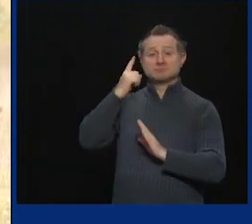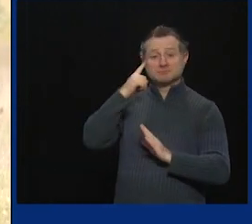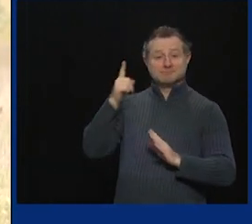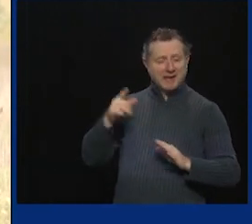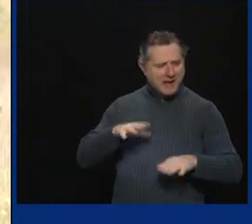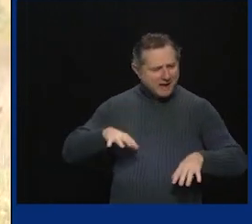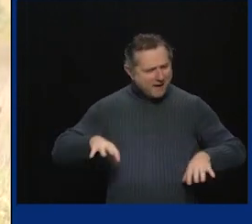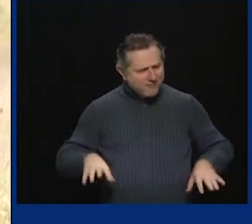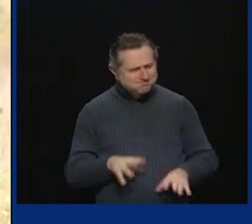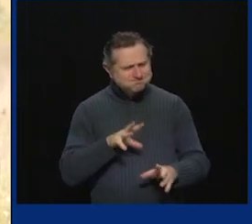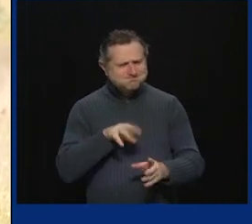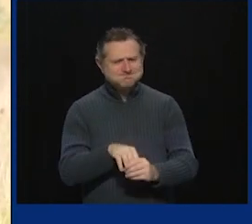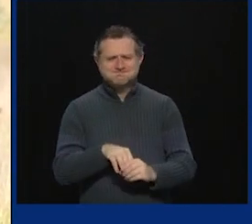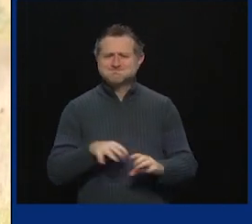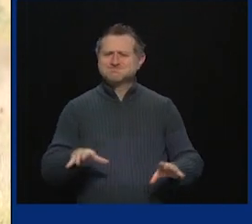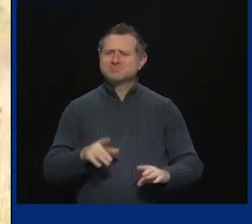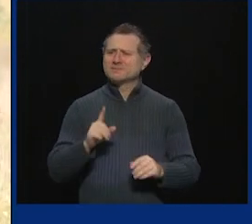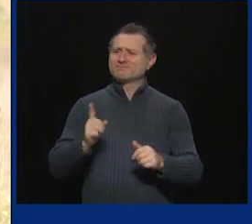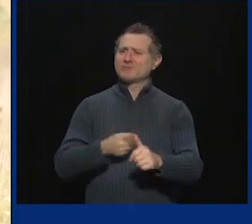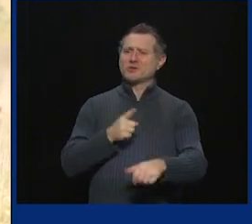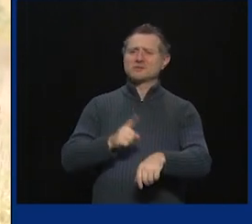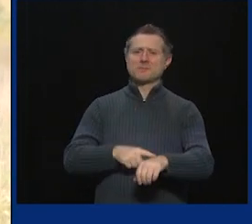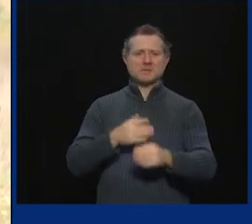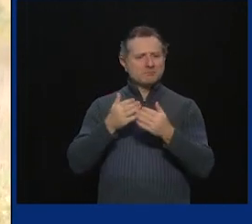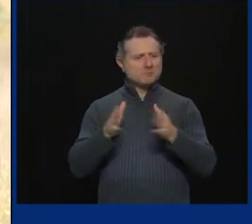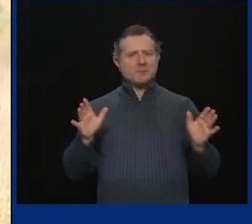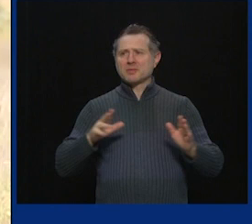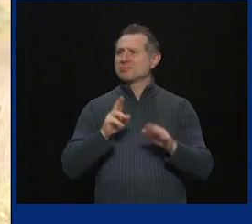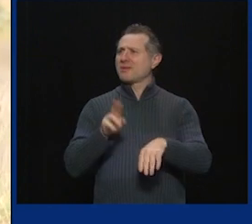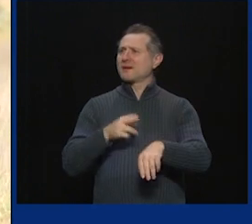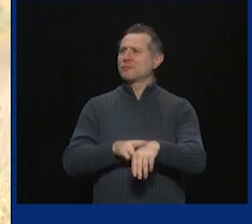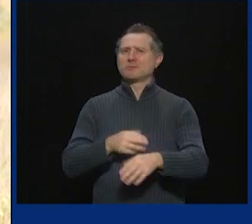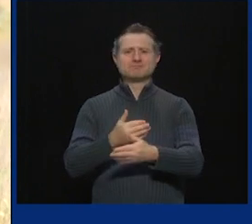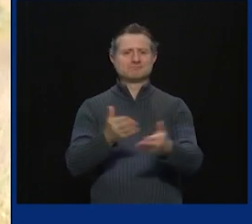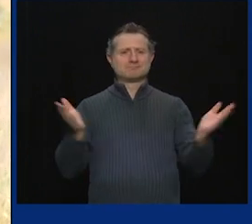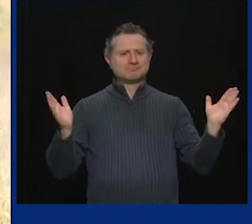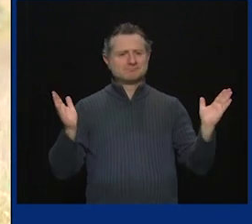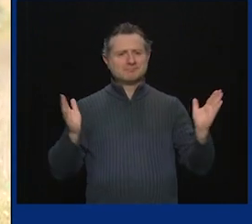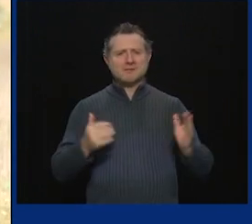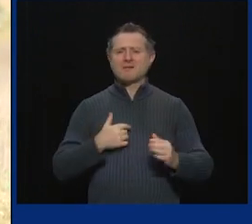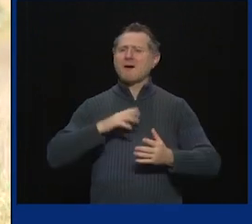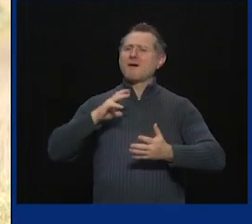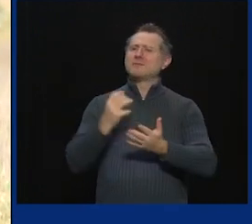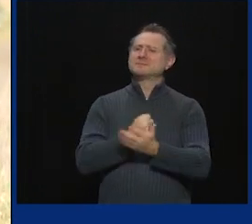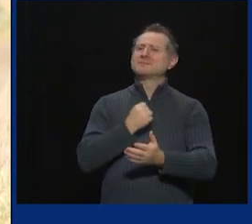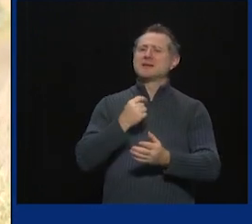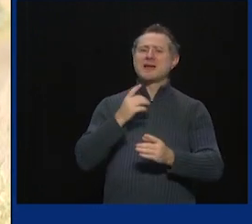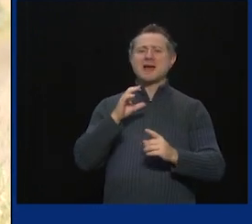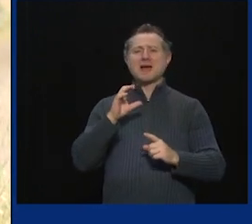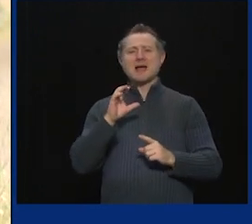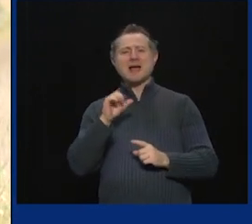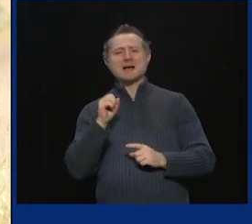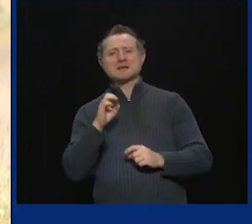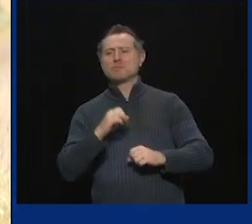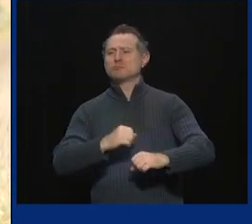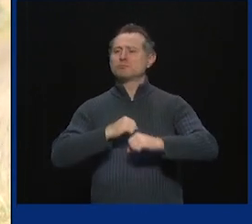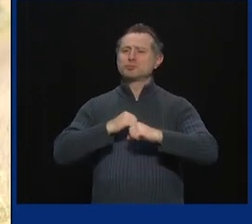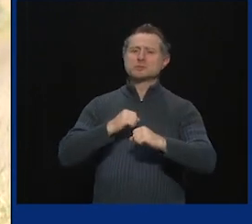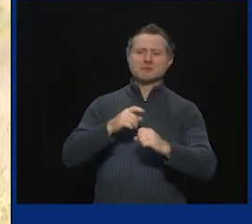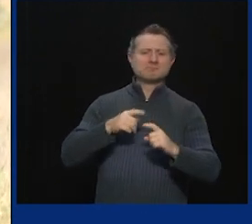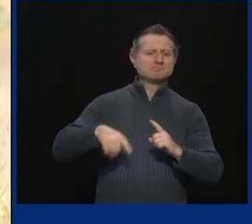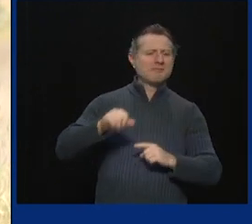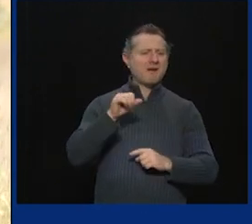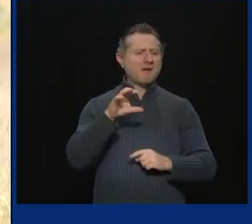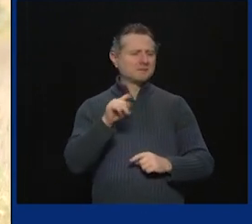emission goals through the Climate Leadership and Community Protection Act. We believe that Plug Power is just the starting point in a chain reaction effect